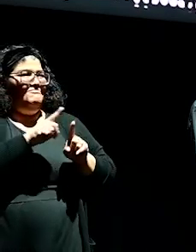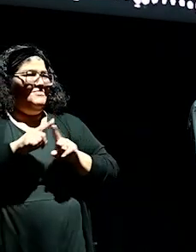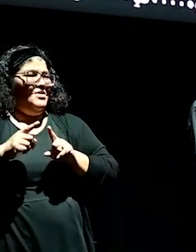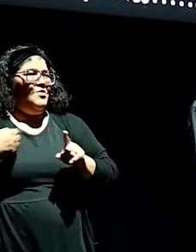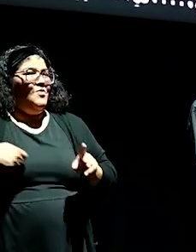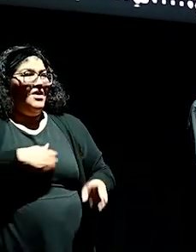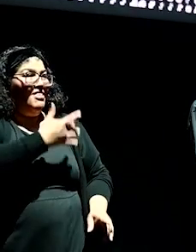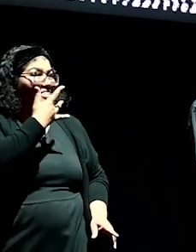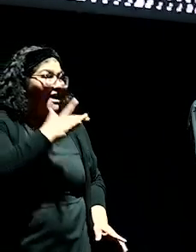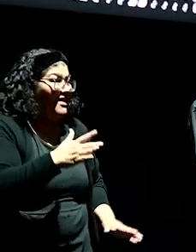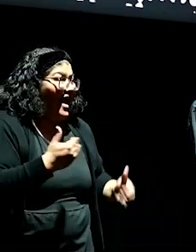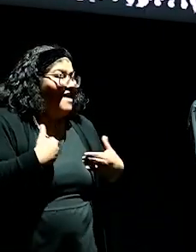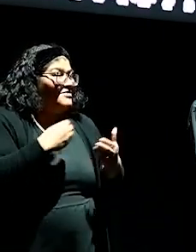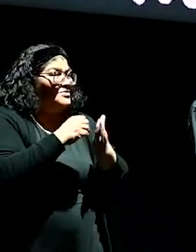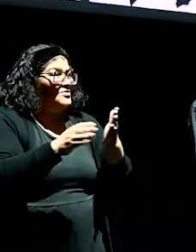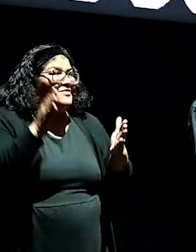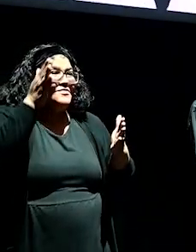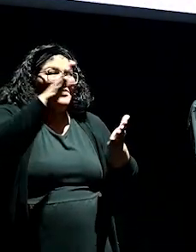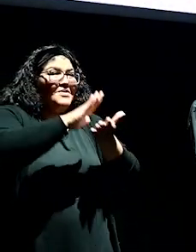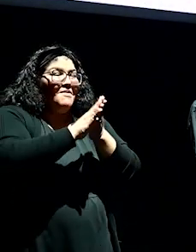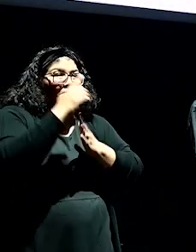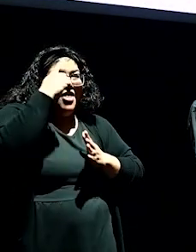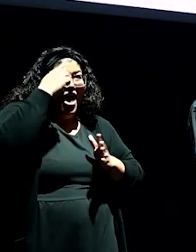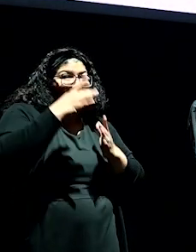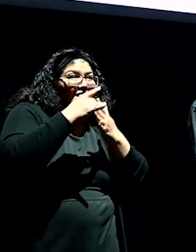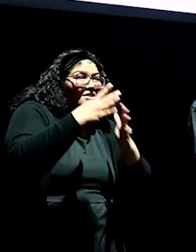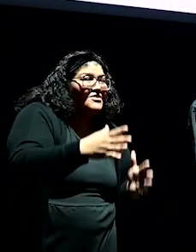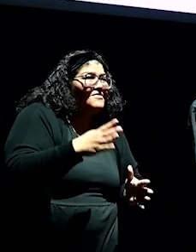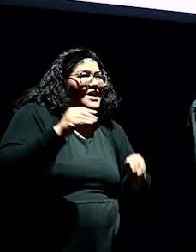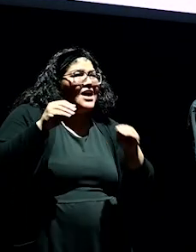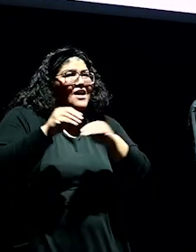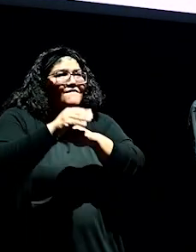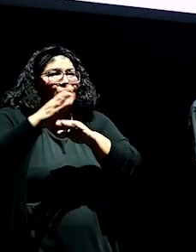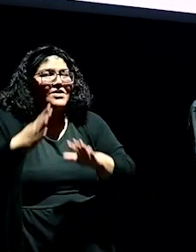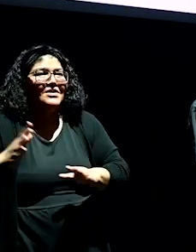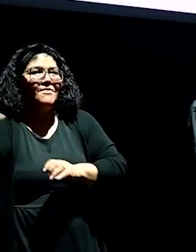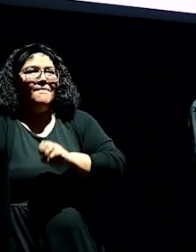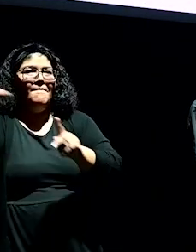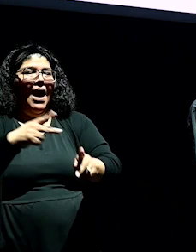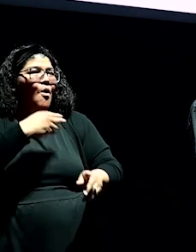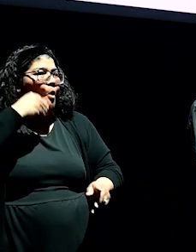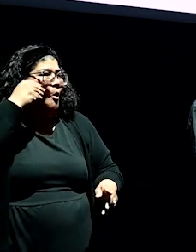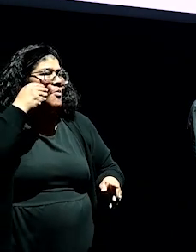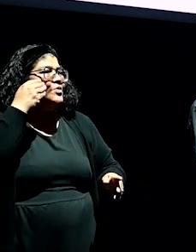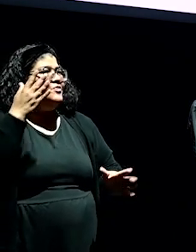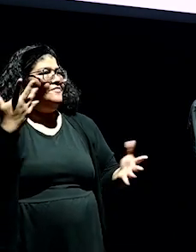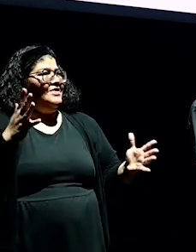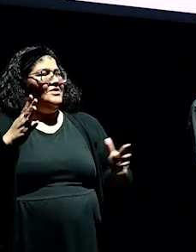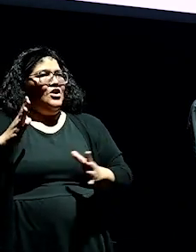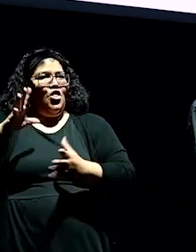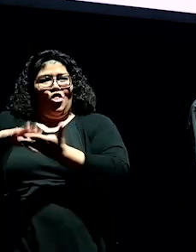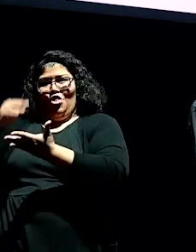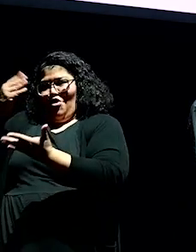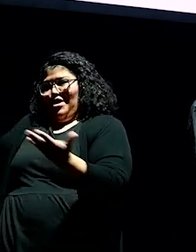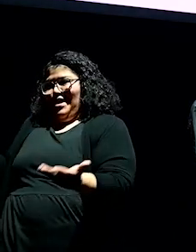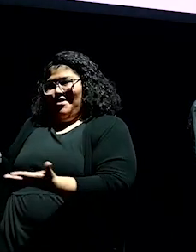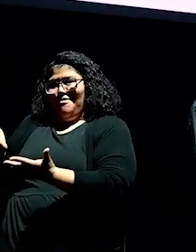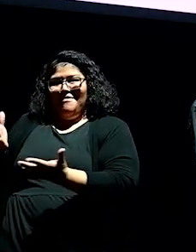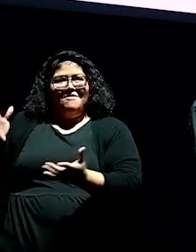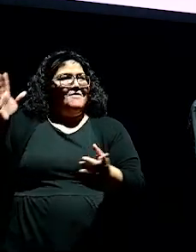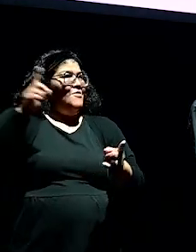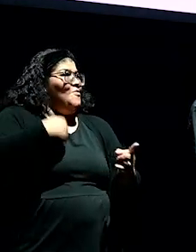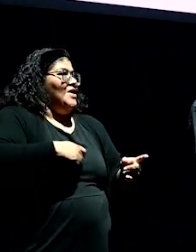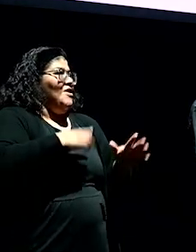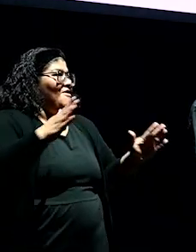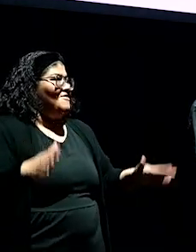students become thought leaders and influencers and return back home to share their applied wisdom, we rejoice.